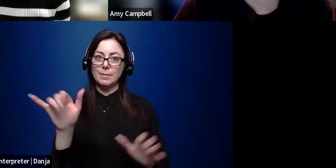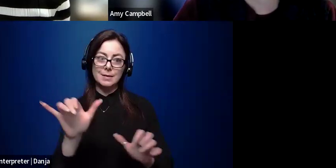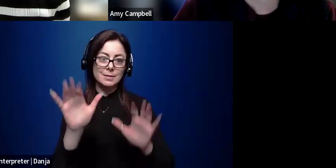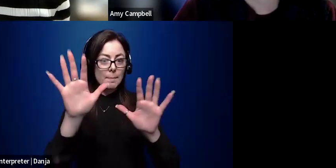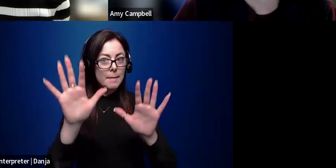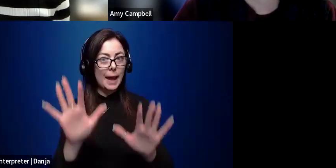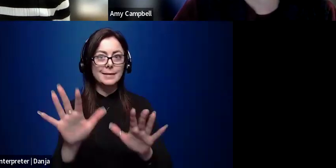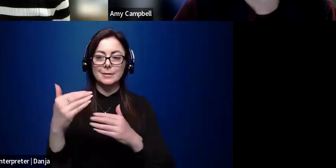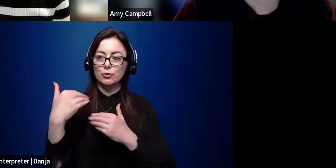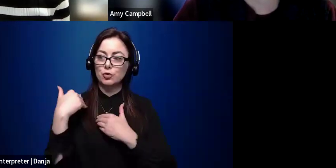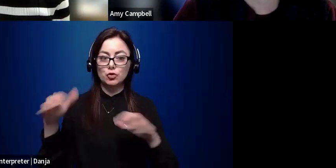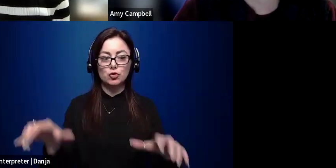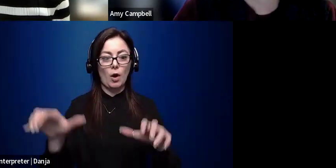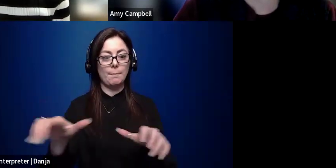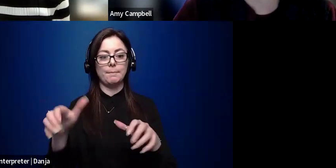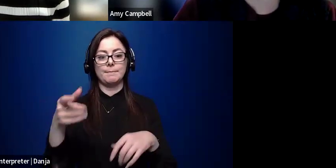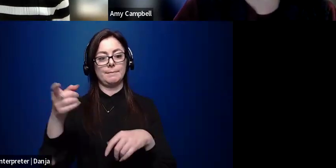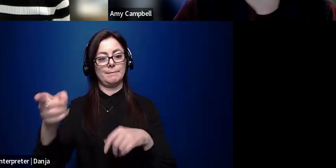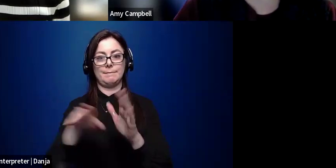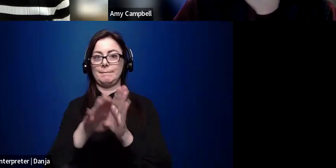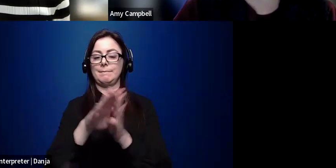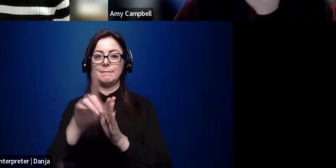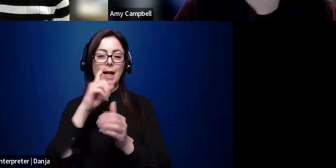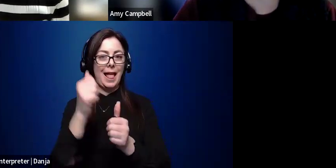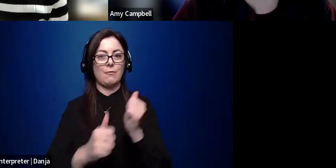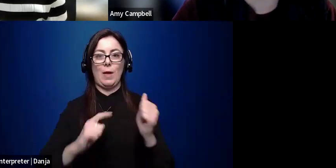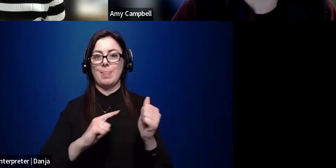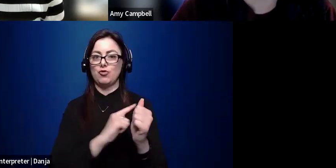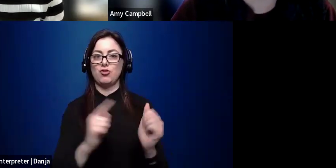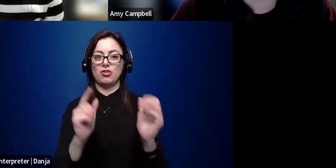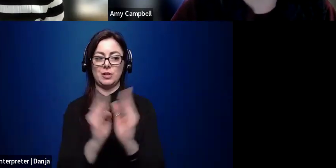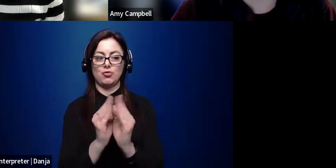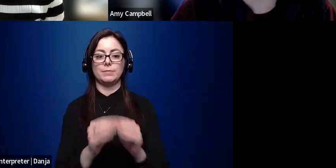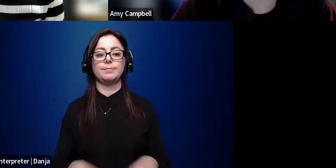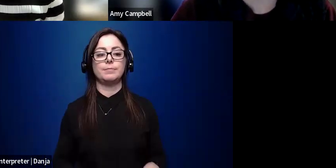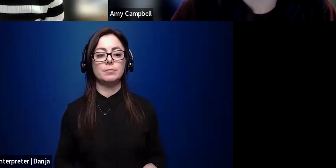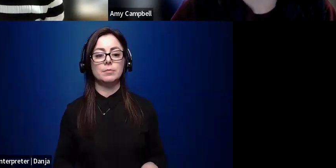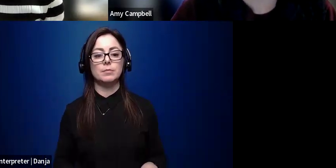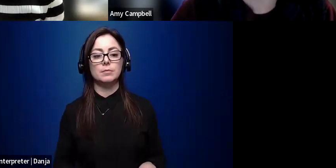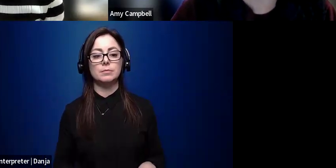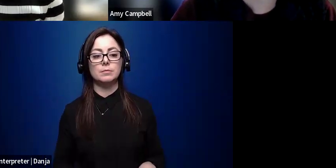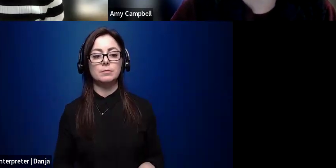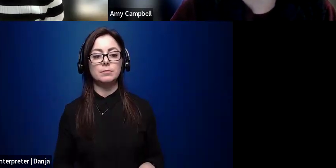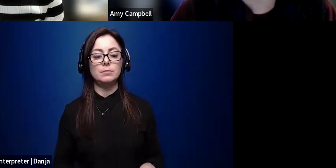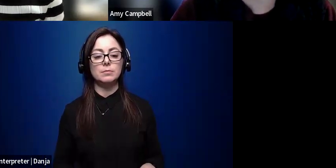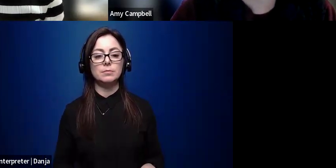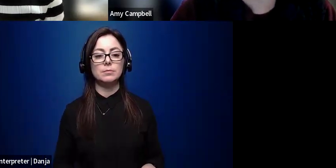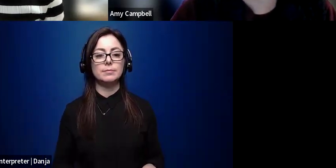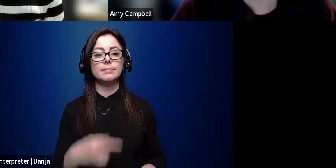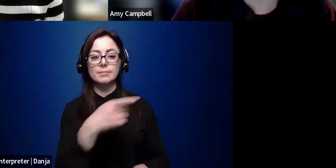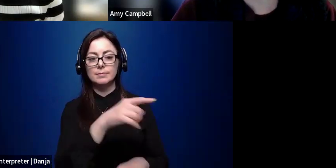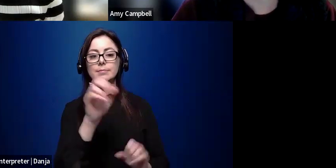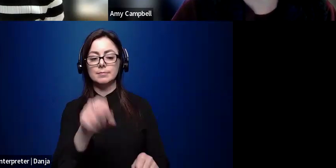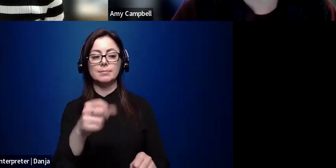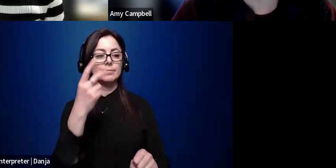putting together every legislative session. In it, you can find all of these